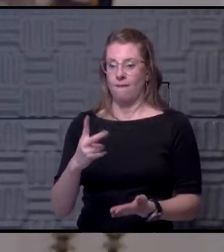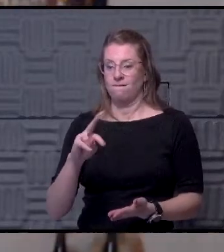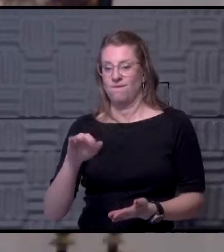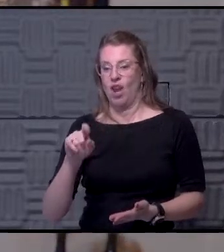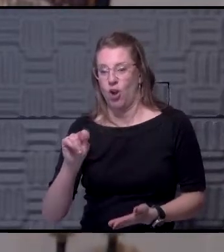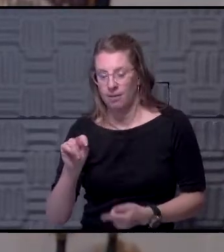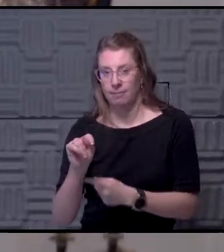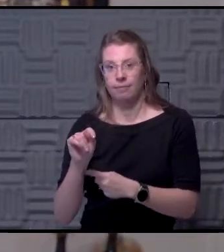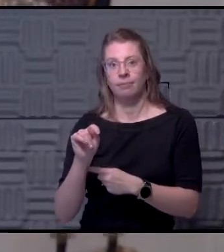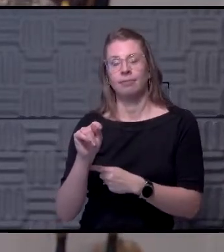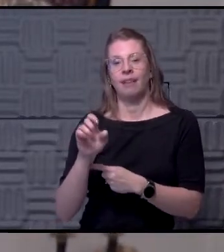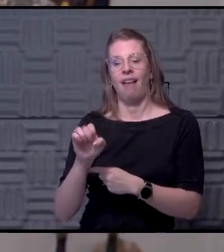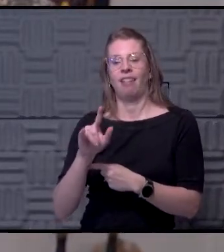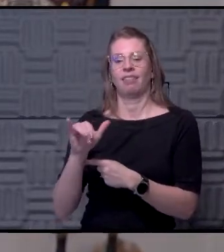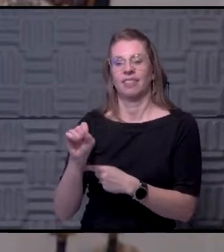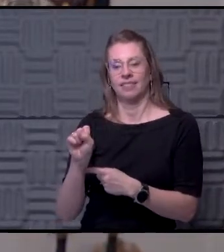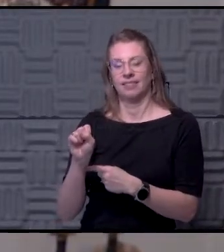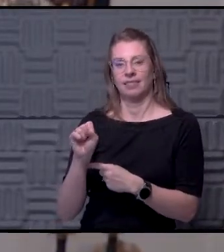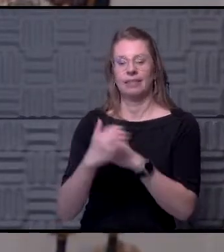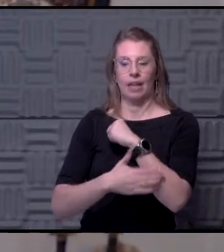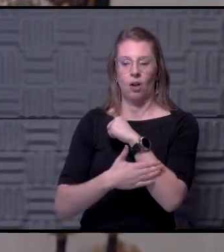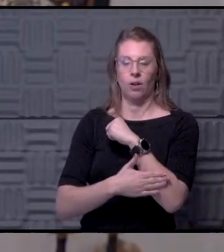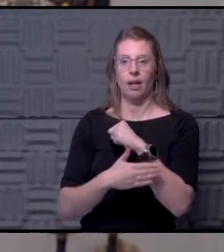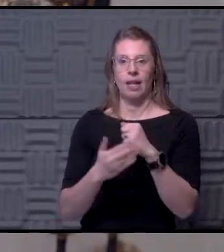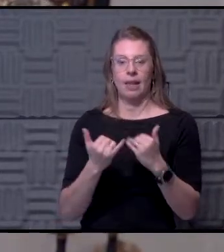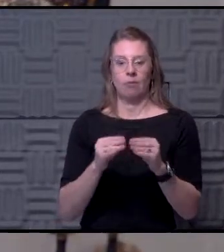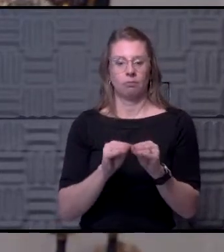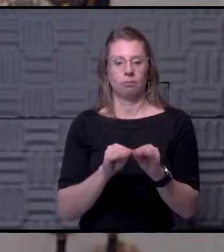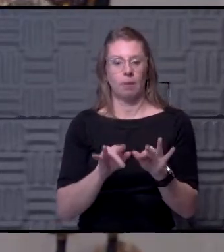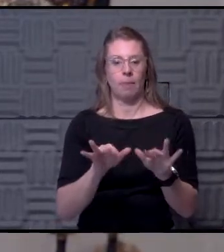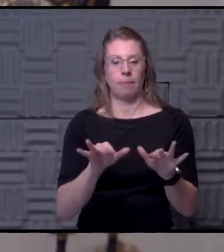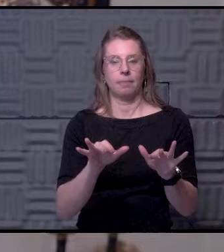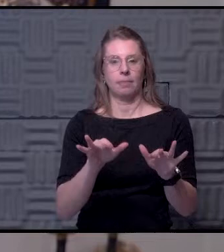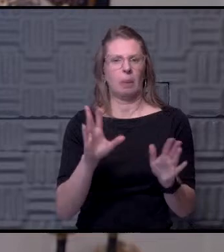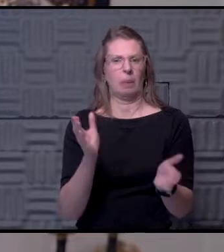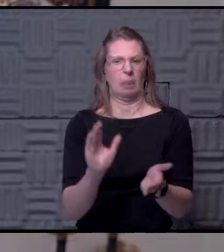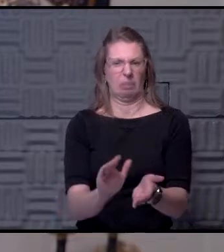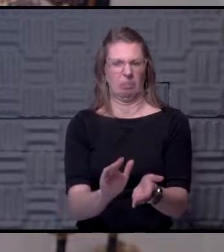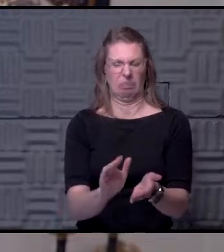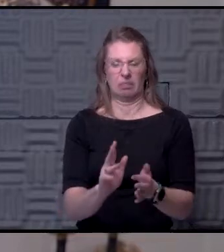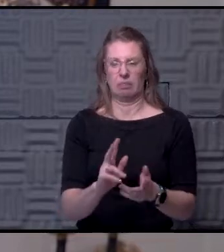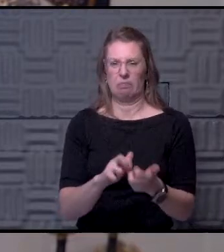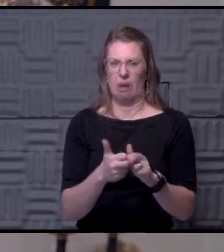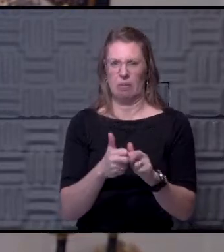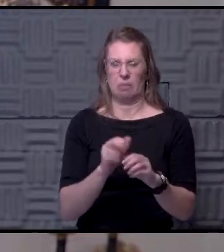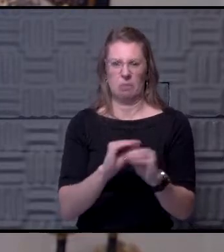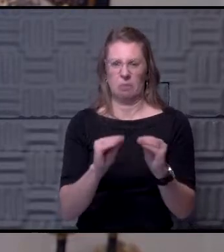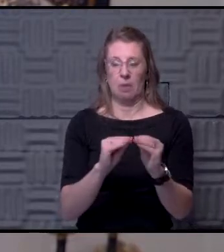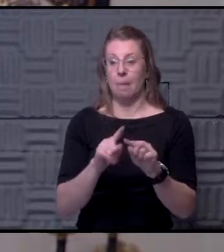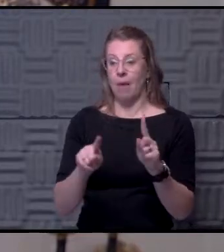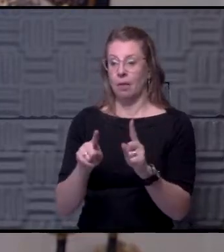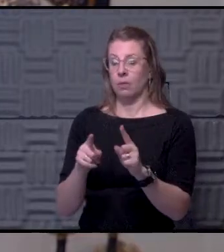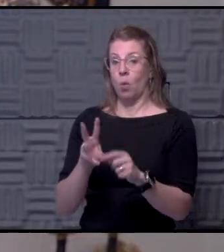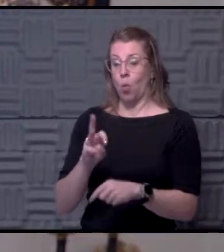a little bit of an outbreak, which has subsequently become less of a problem. But the wastewater had an uptick